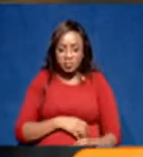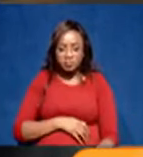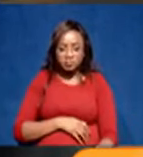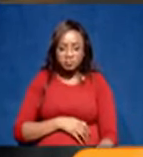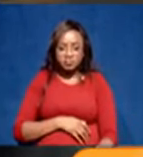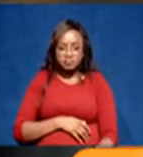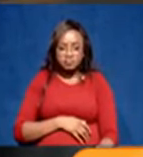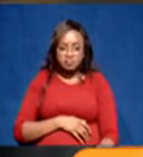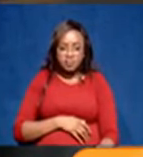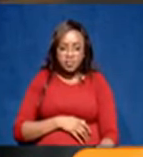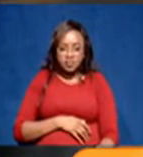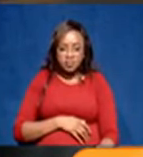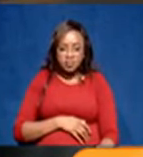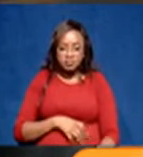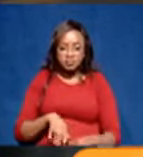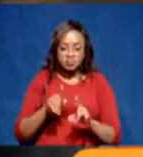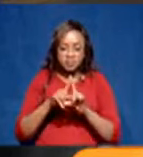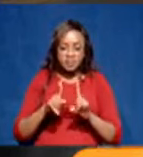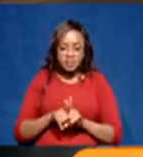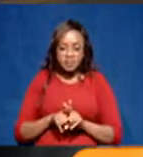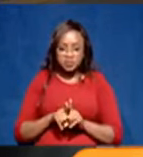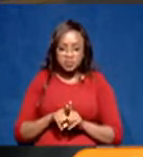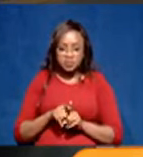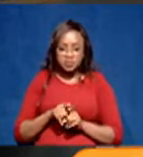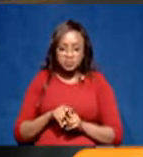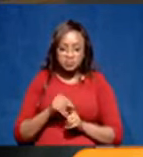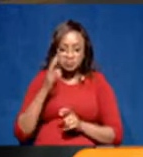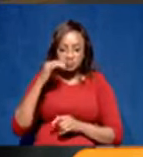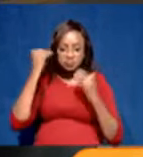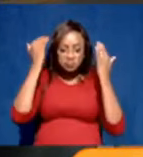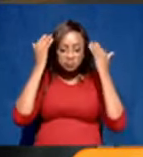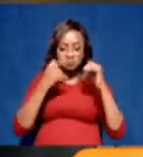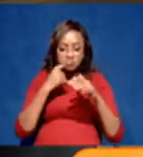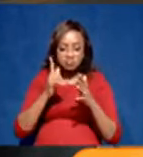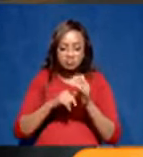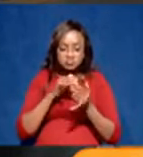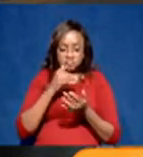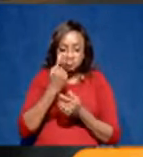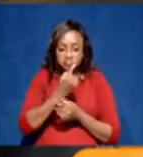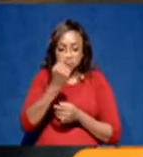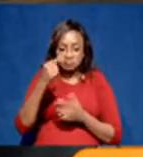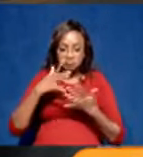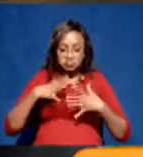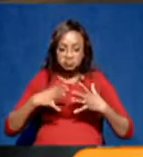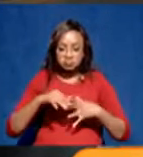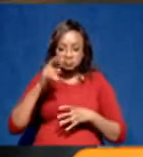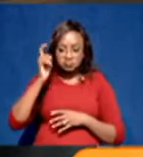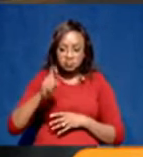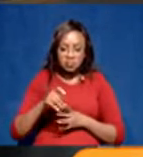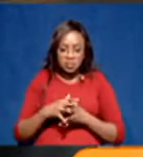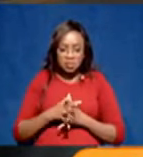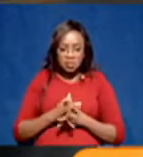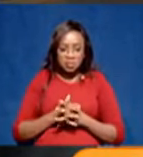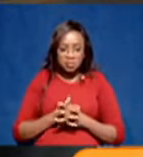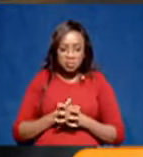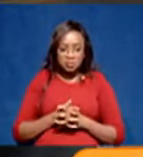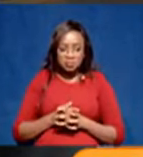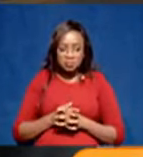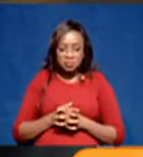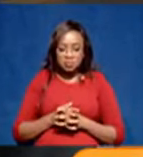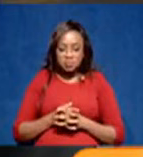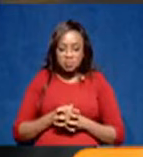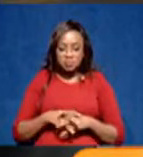almost voluntary, it appears, because already the court has suspended that requirement that every person must, but you start collecting and the